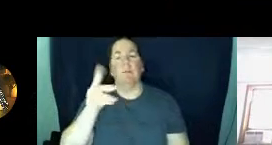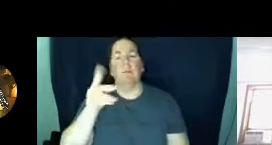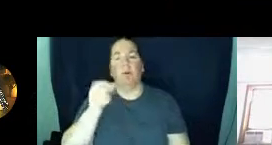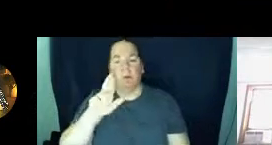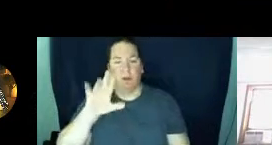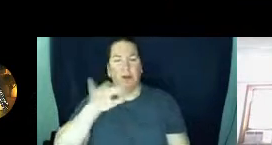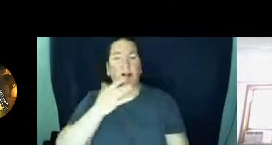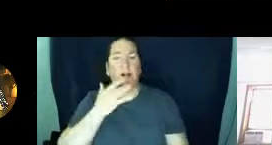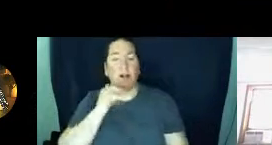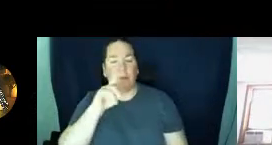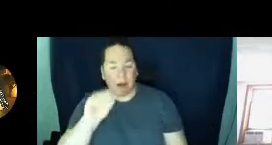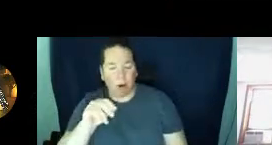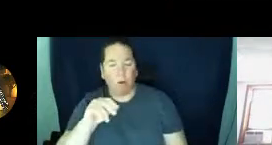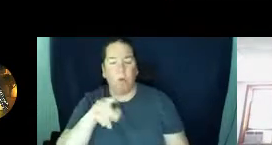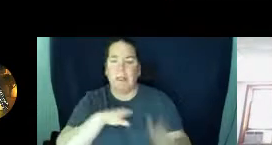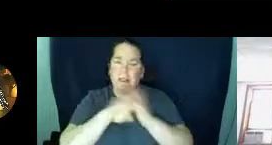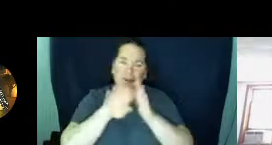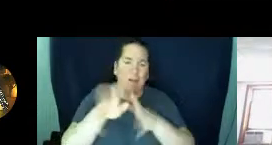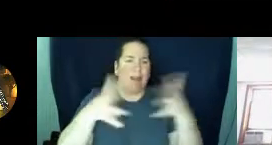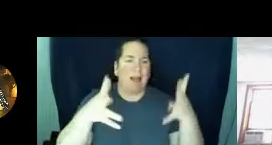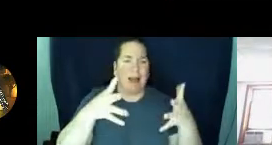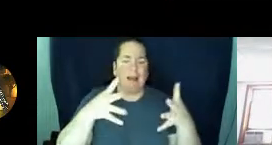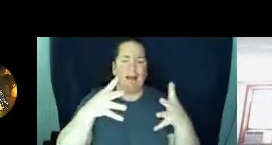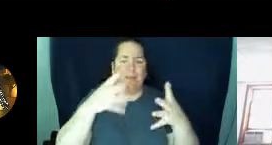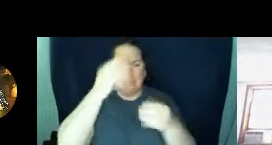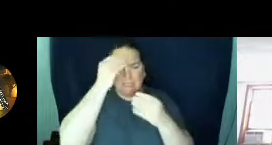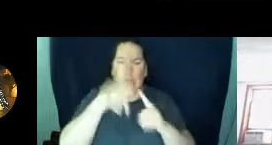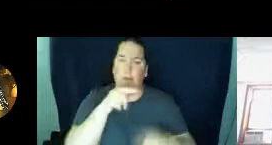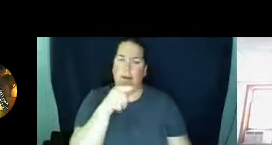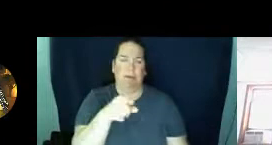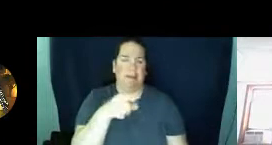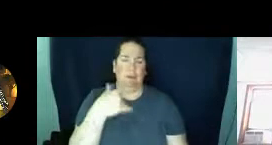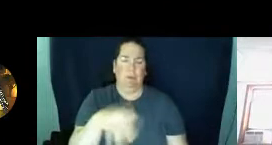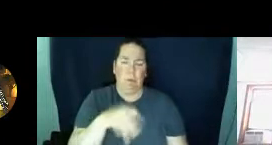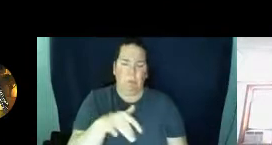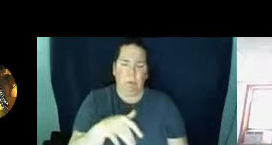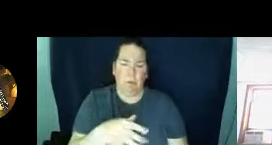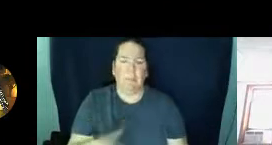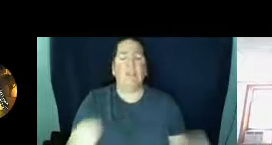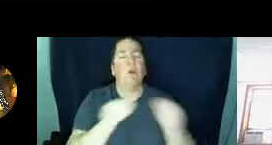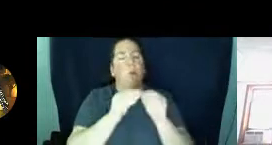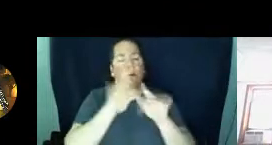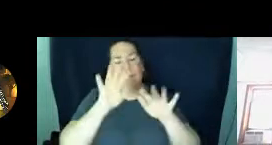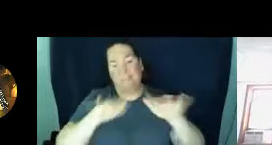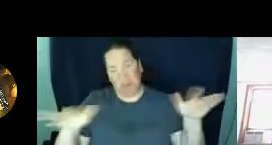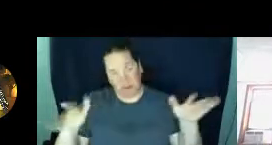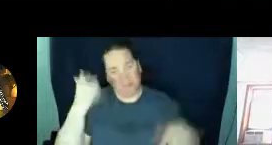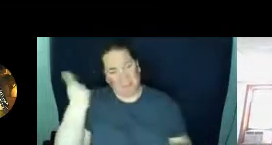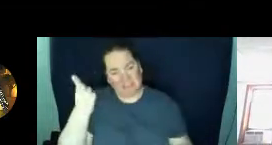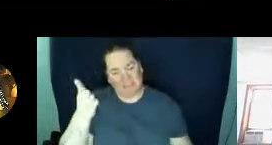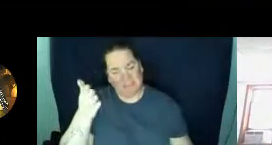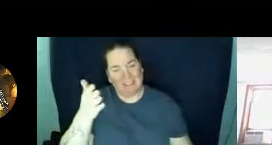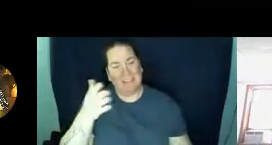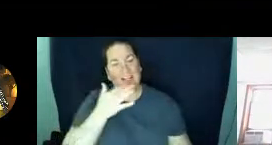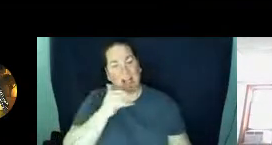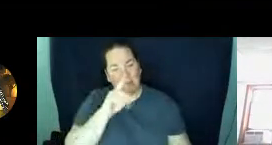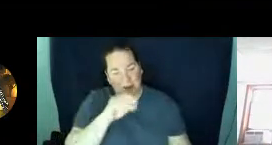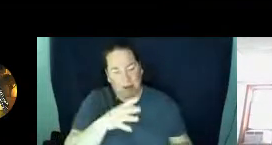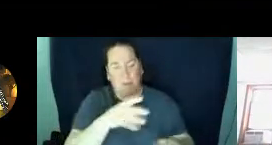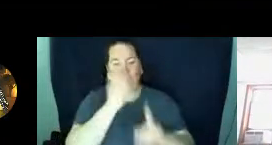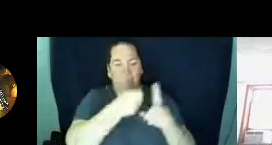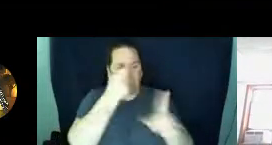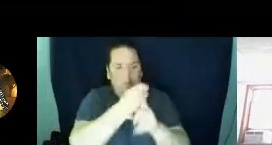2020, and we developed a lot of data like this. And of course, it's a little bit more diverse out there. So looking at the impacts on specific